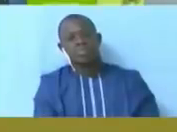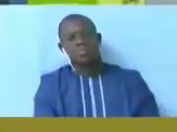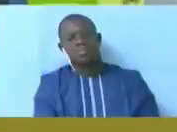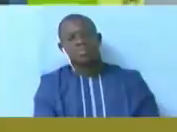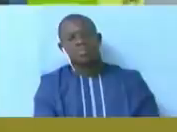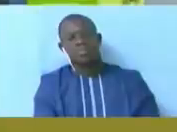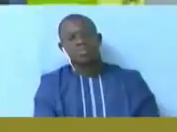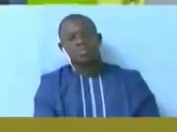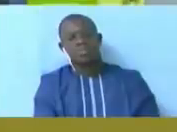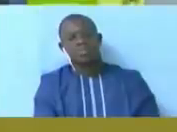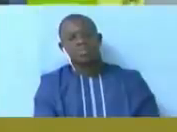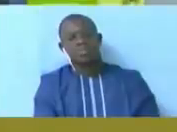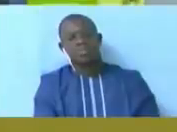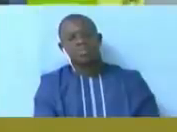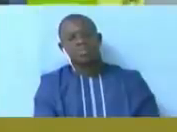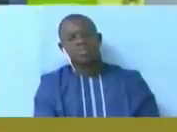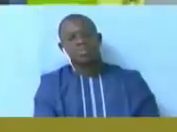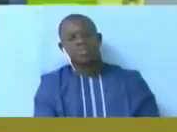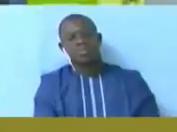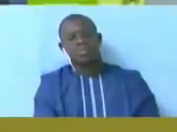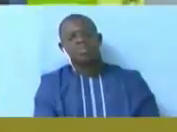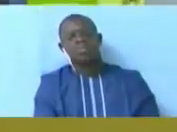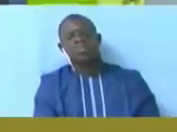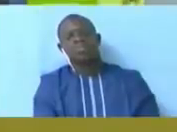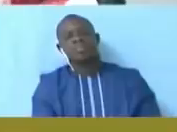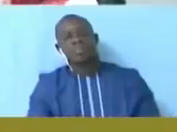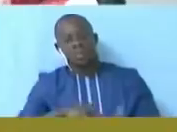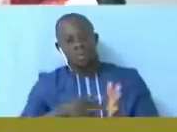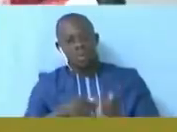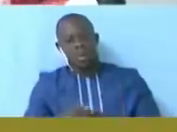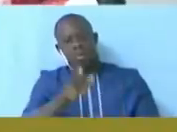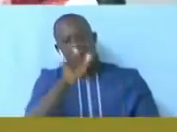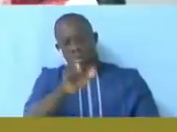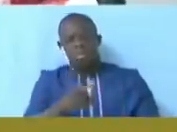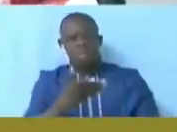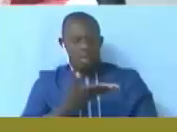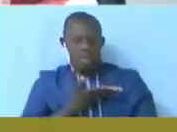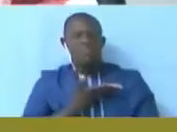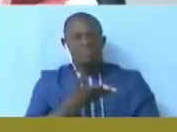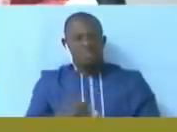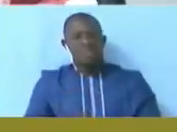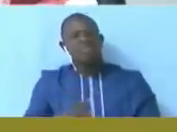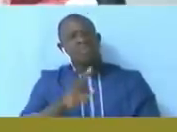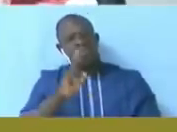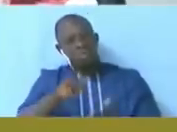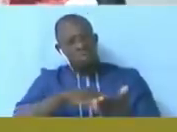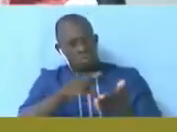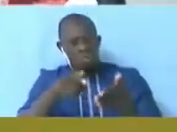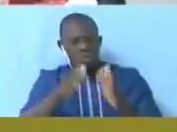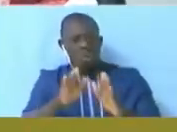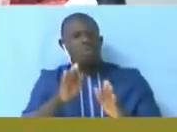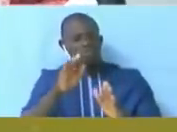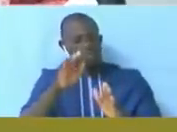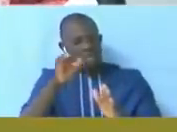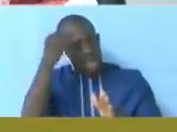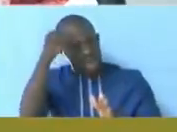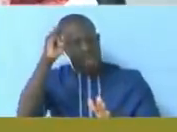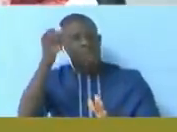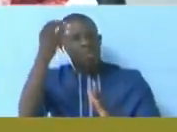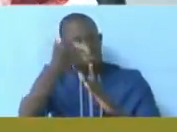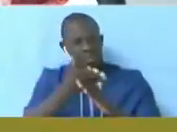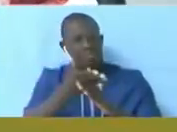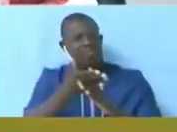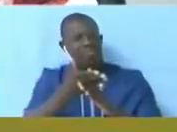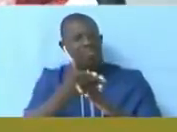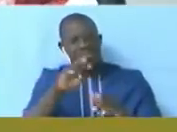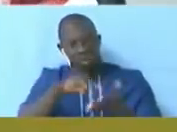la wadalilole ya sabu malafalaji. So he was under the wrong notion that magistrates were supposed to be managed or controlled. Mwansi